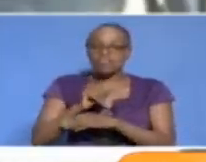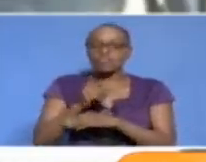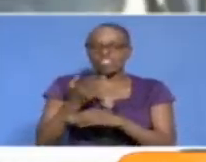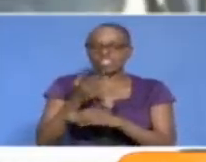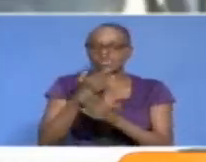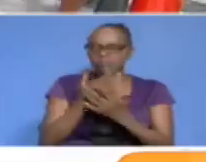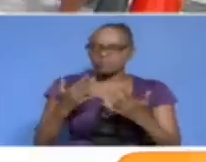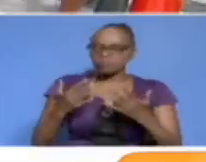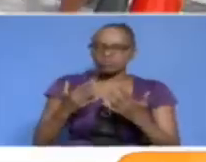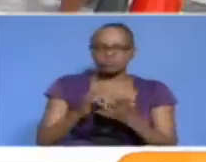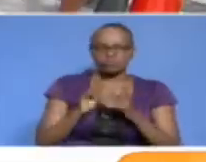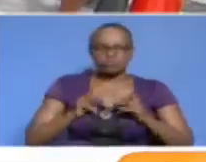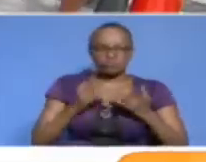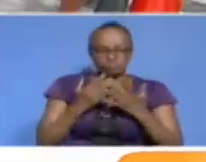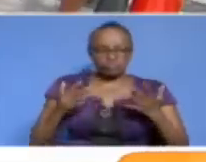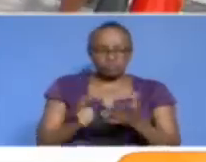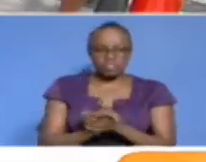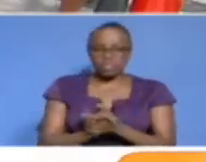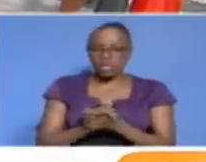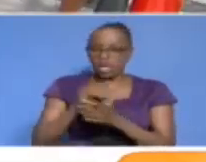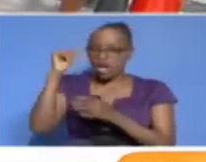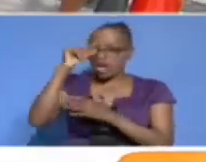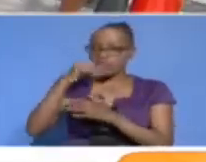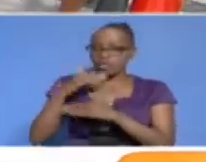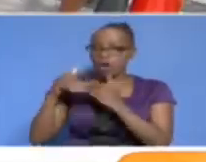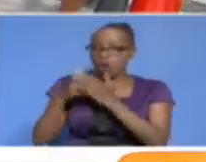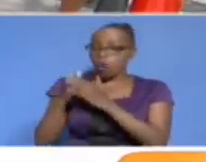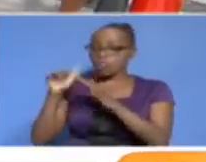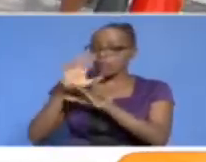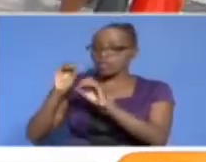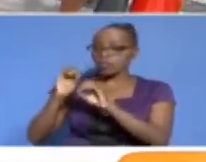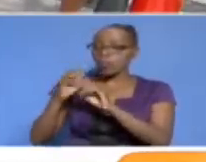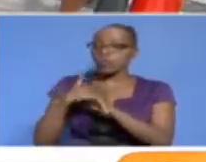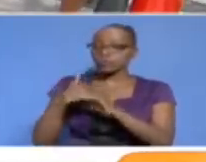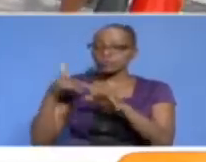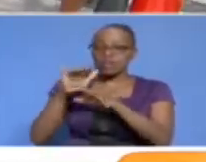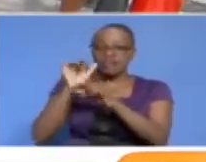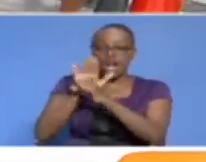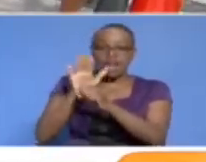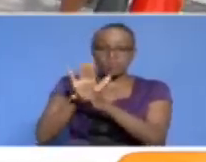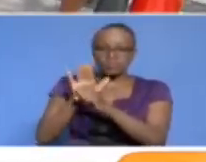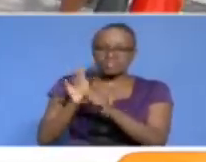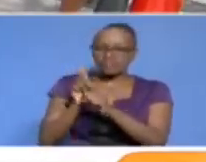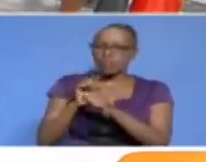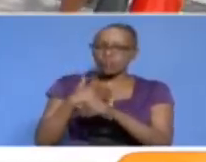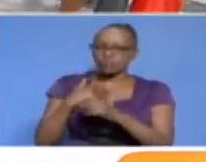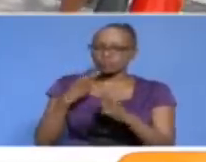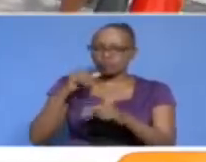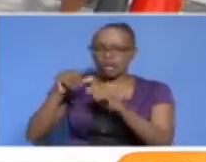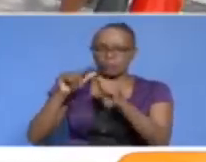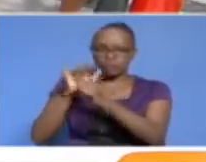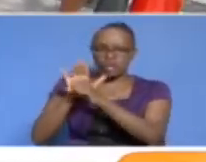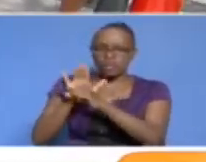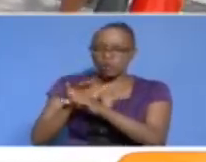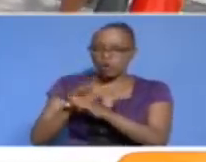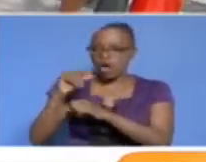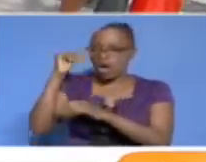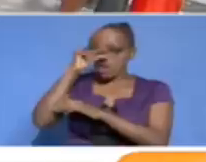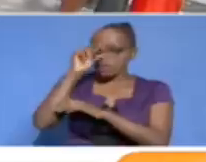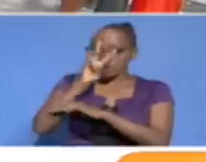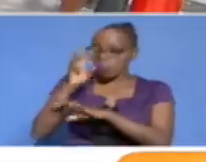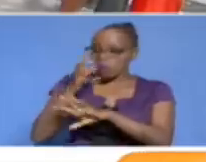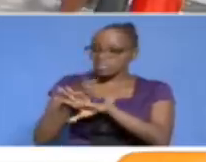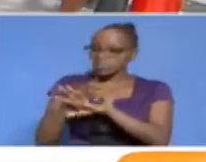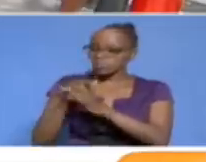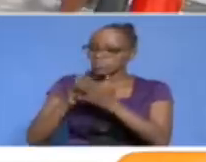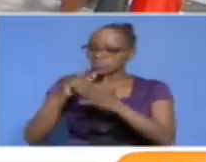watu. No, Governor, we don't have all night and I want to cover so much, so many bases. Governor Waititu. Yes. What did